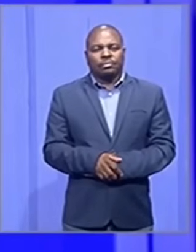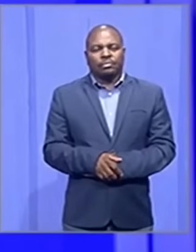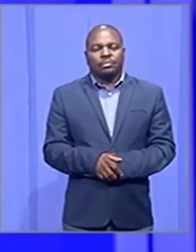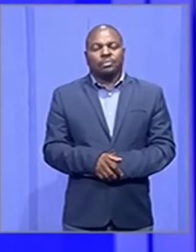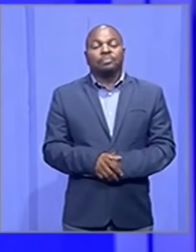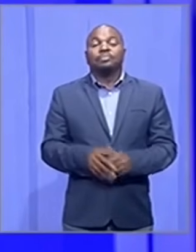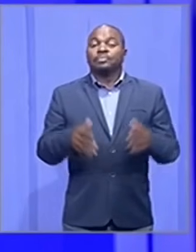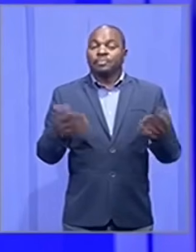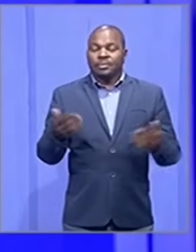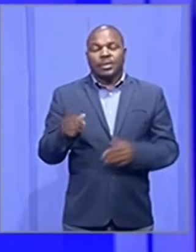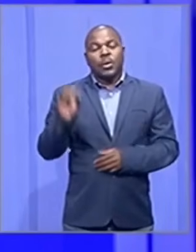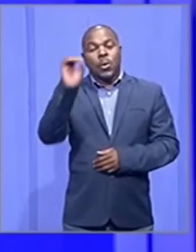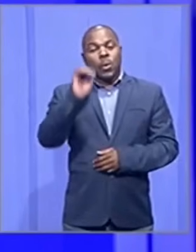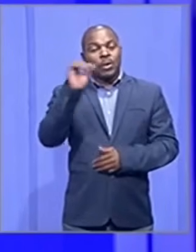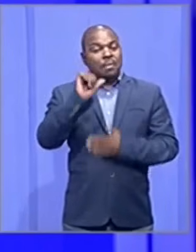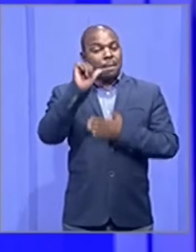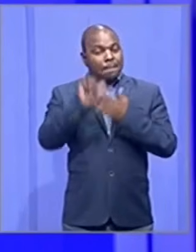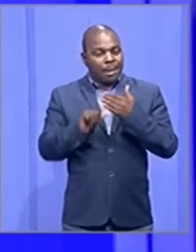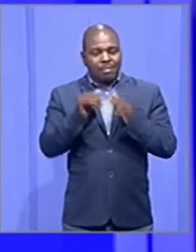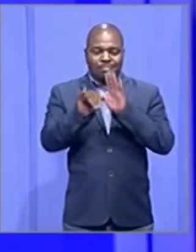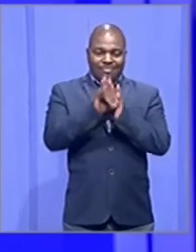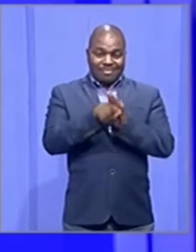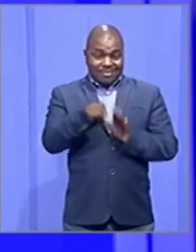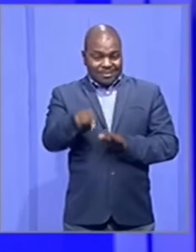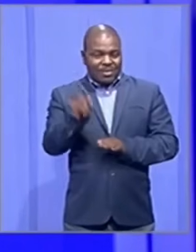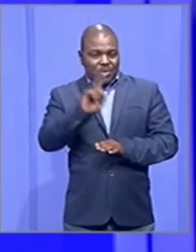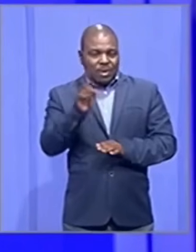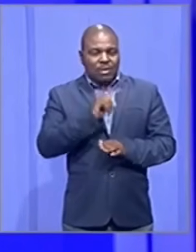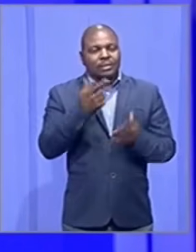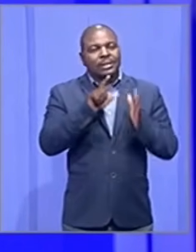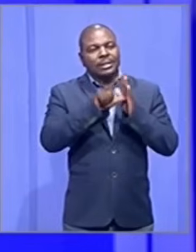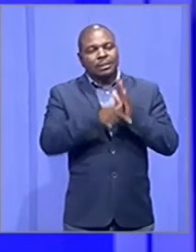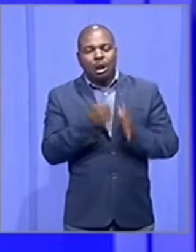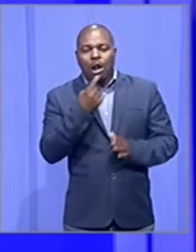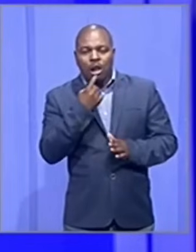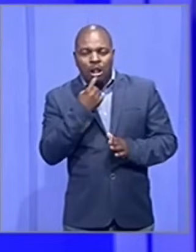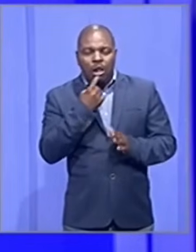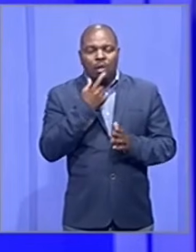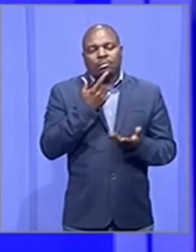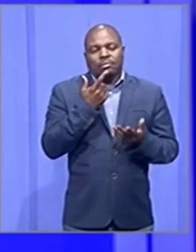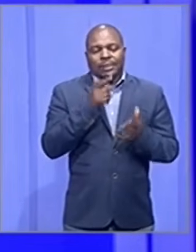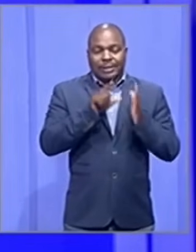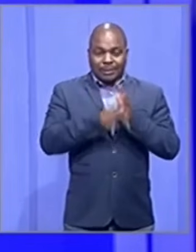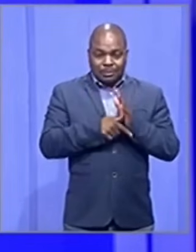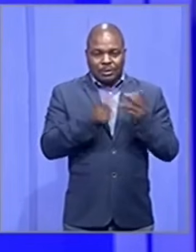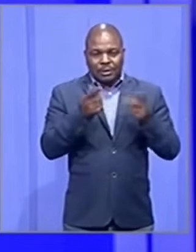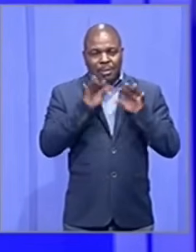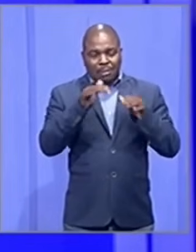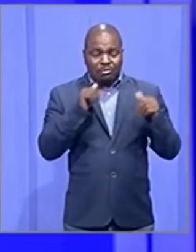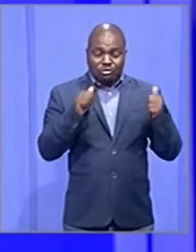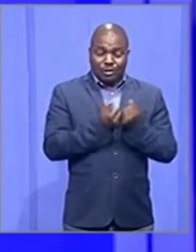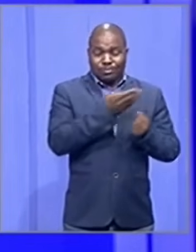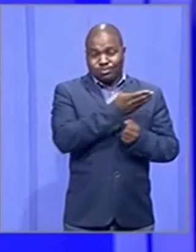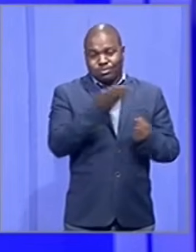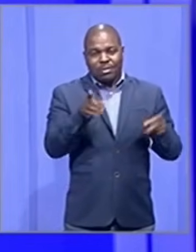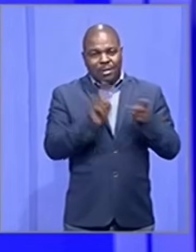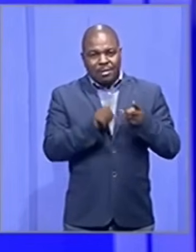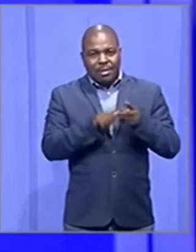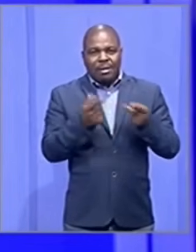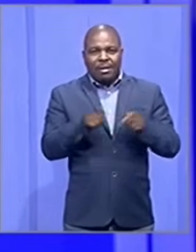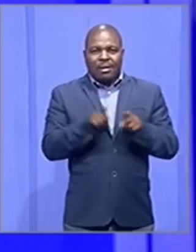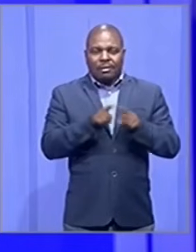Ho sa le jwalo kgwedi ya Mphalane e hlwailwe e le ya tlhokomediso ya boheleya. Batho ba bangata ba nang le boheleya ba tobana le diphephetso tse ngata tse